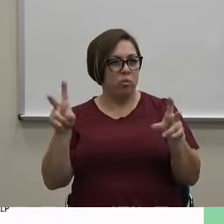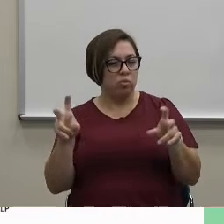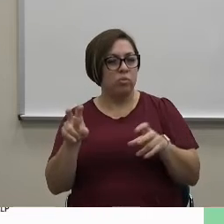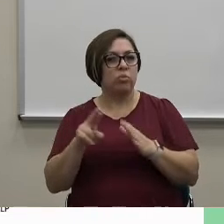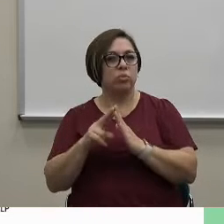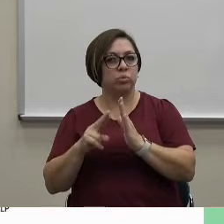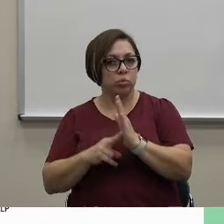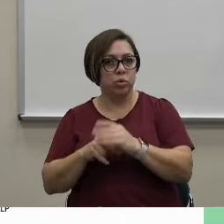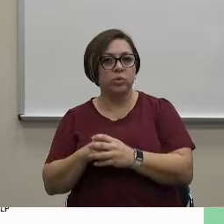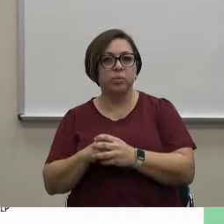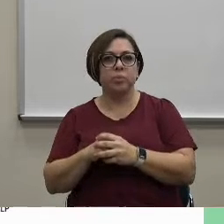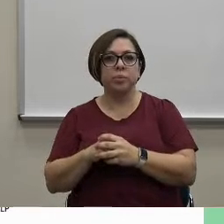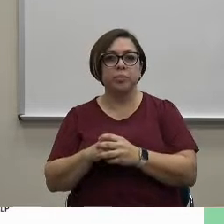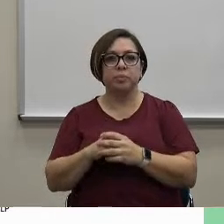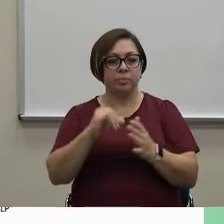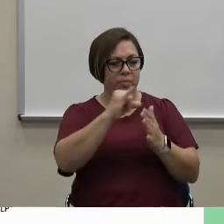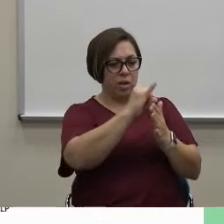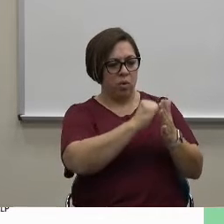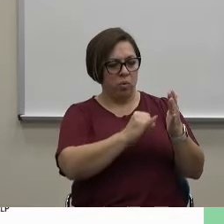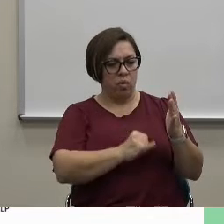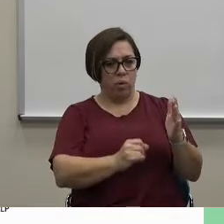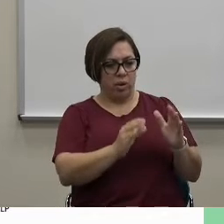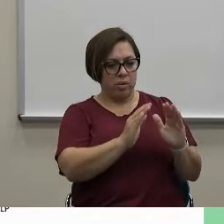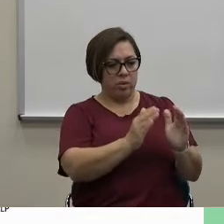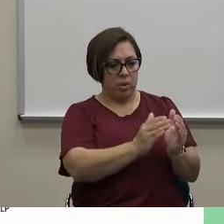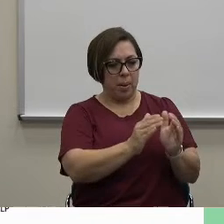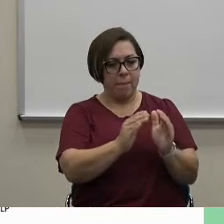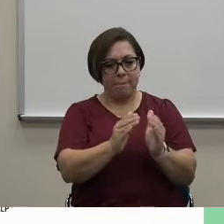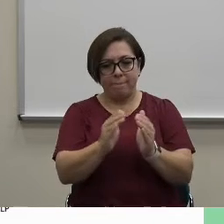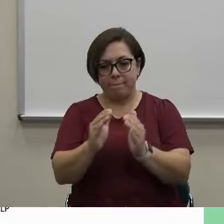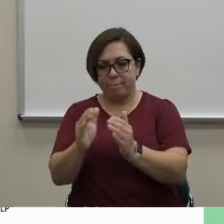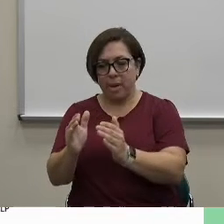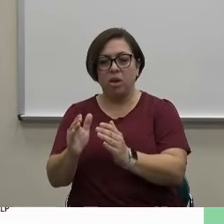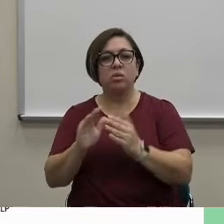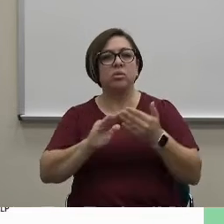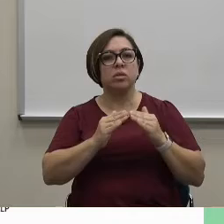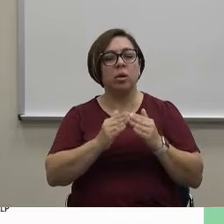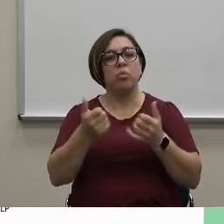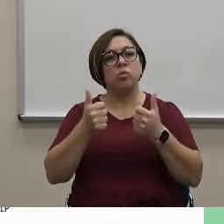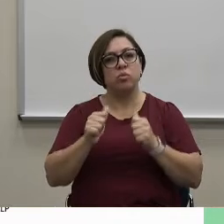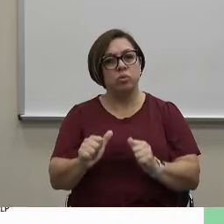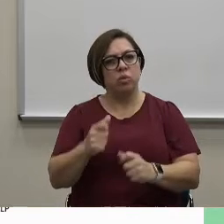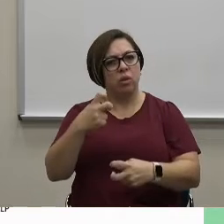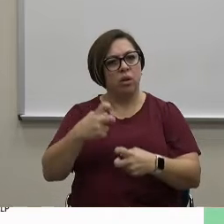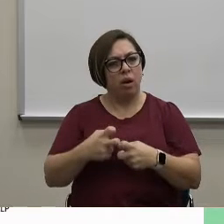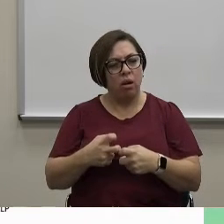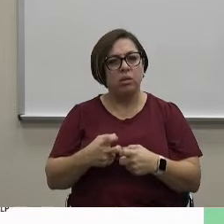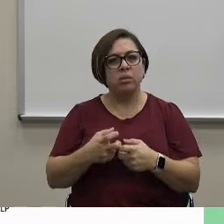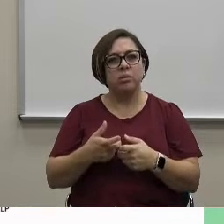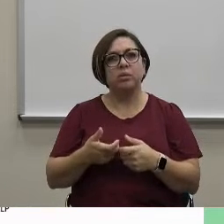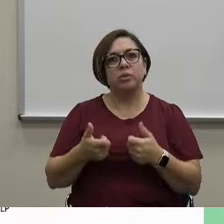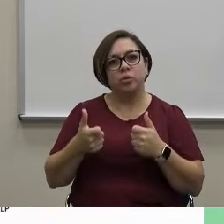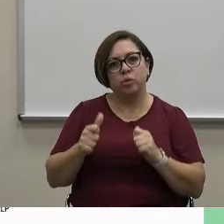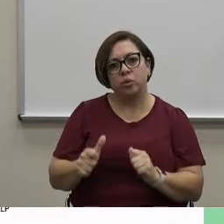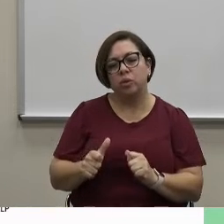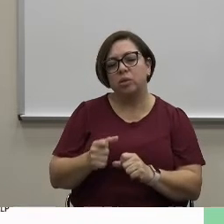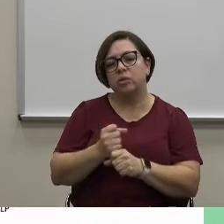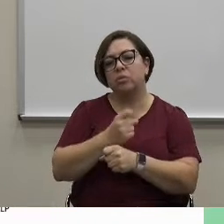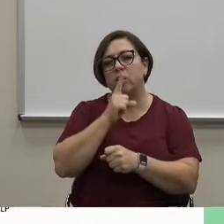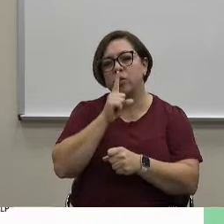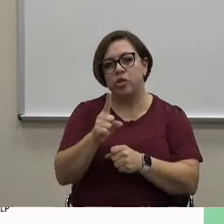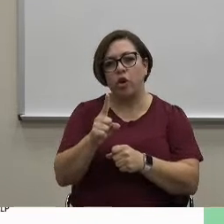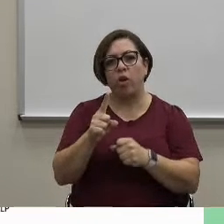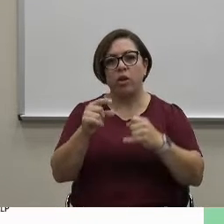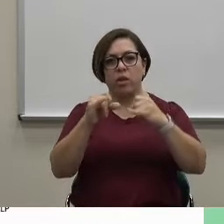that are compact and contiguous. I know the committee has worked very hard to try to, in addition to these other criteria, make sure that the districts they are